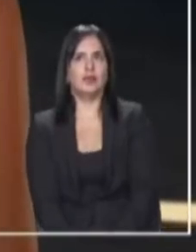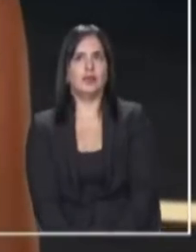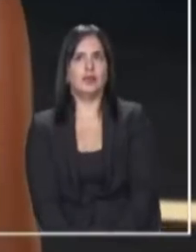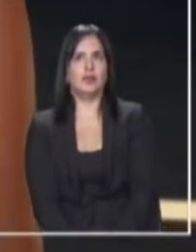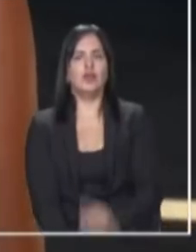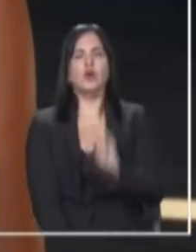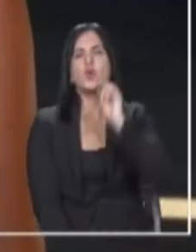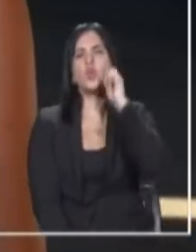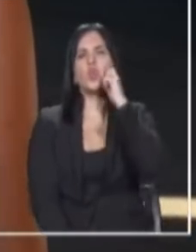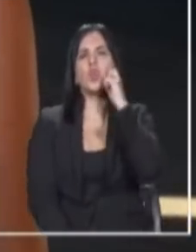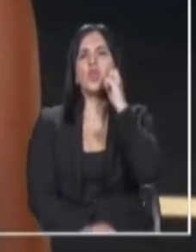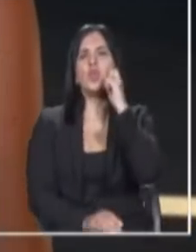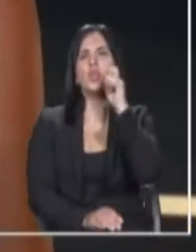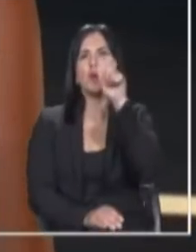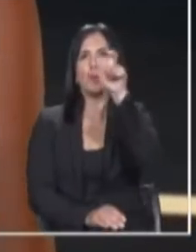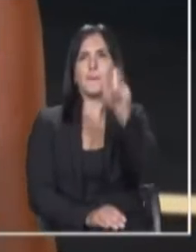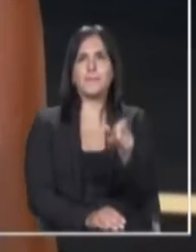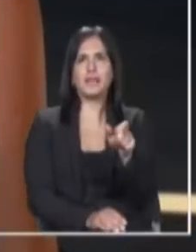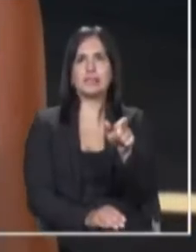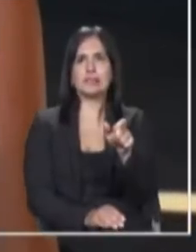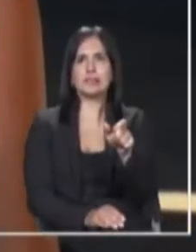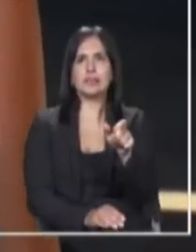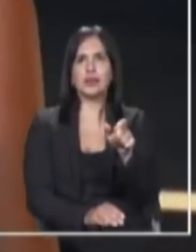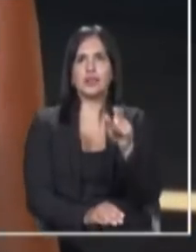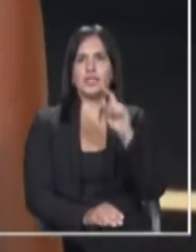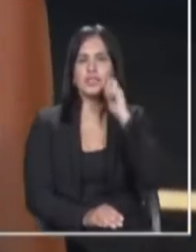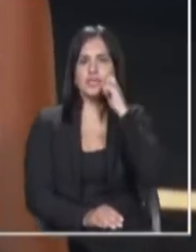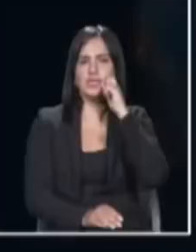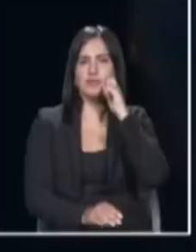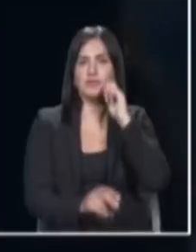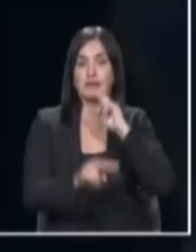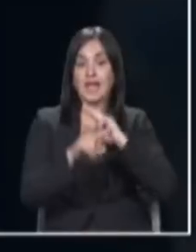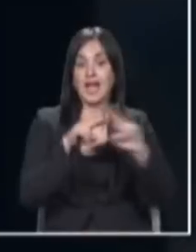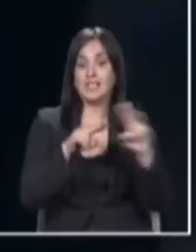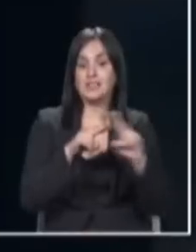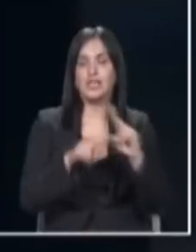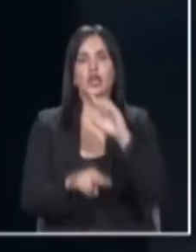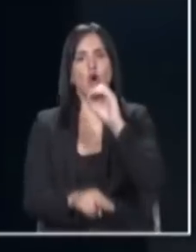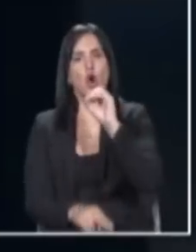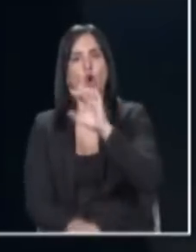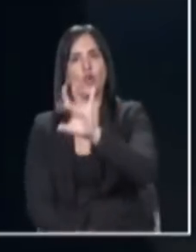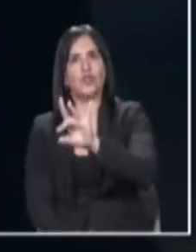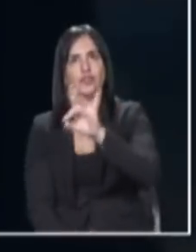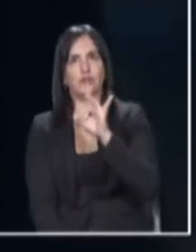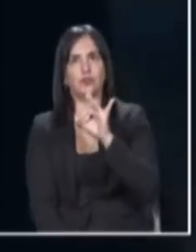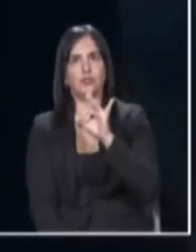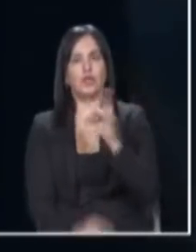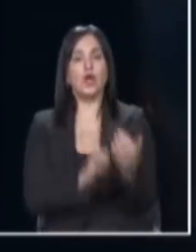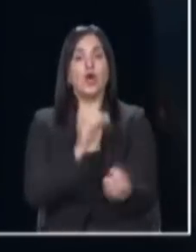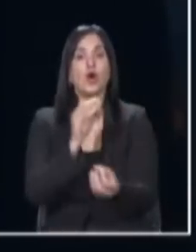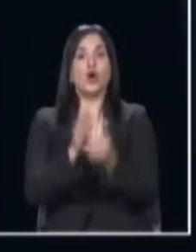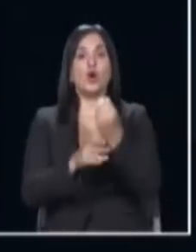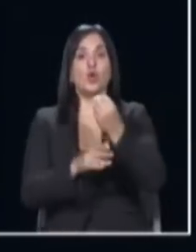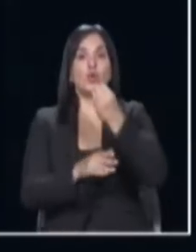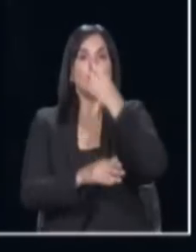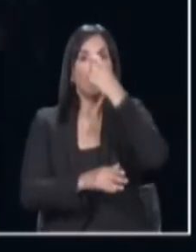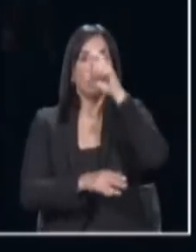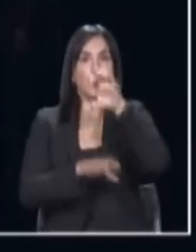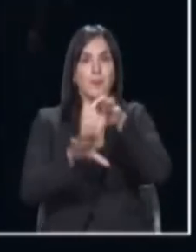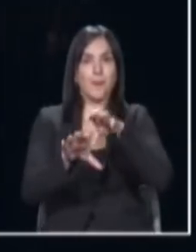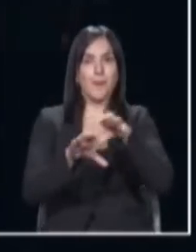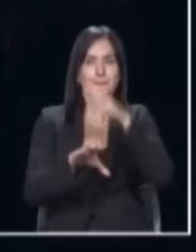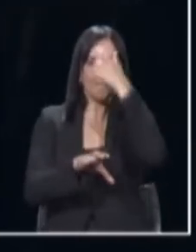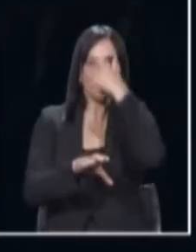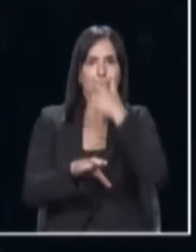is it created or is it discovered a new species is a group of organisms that is